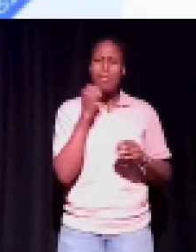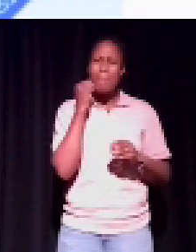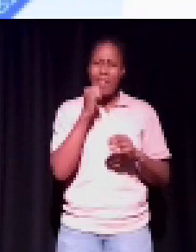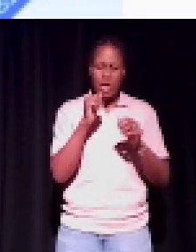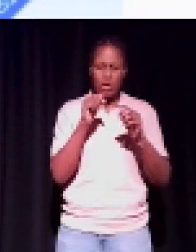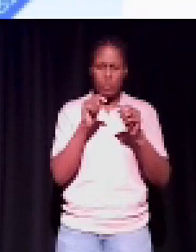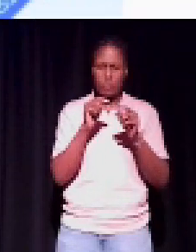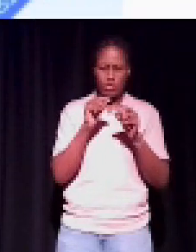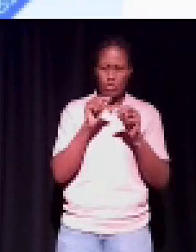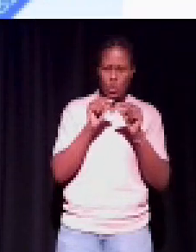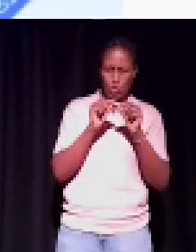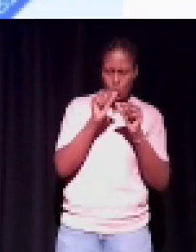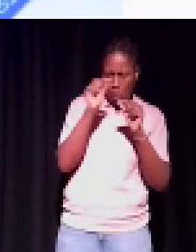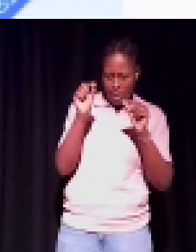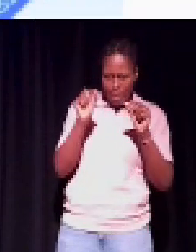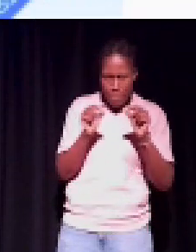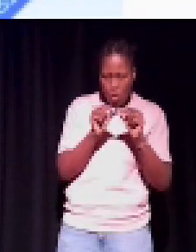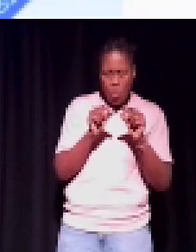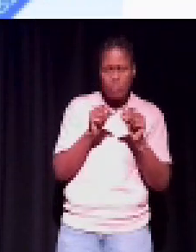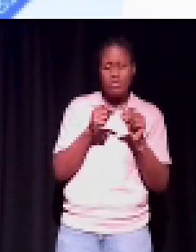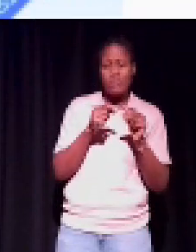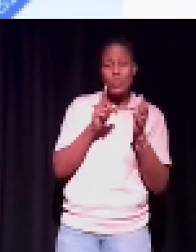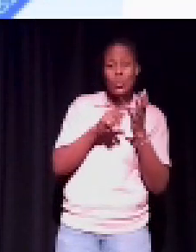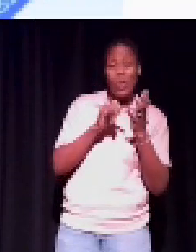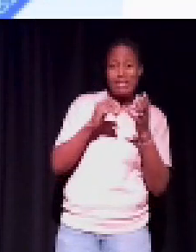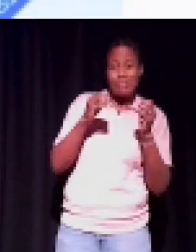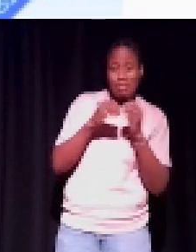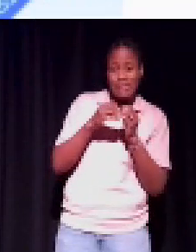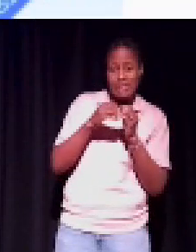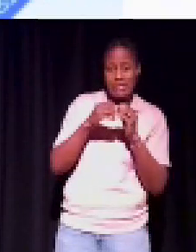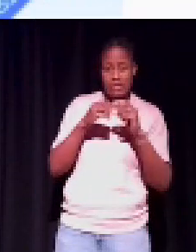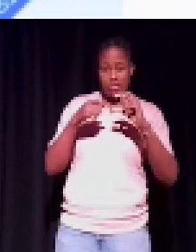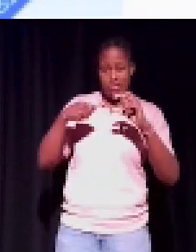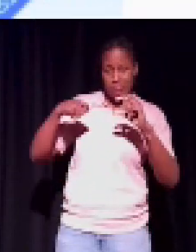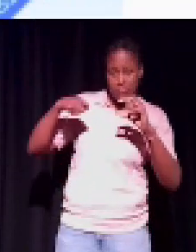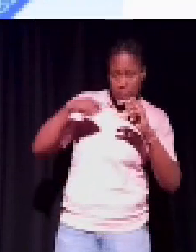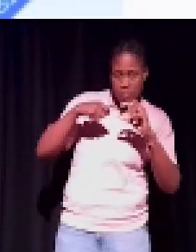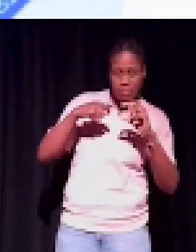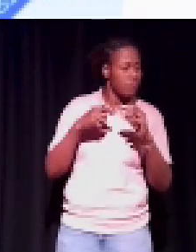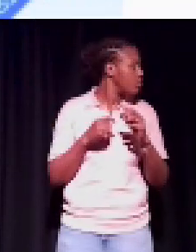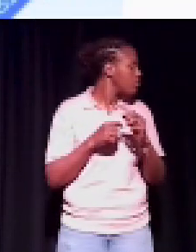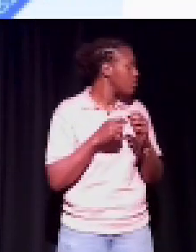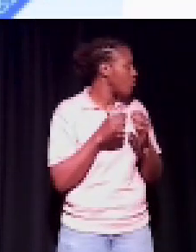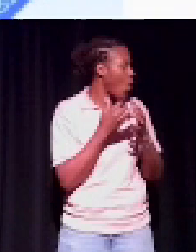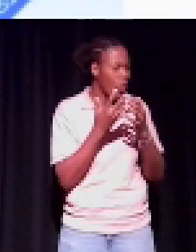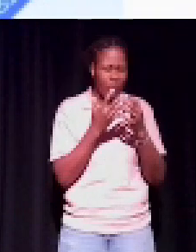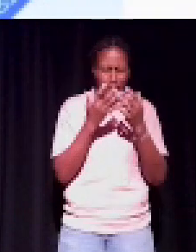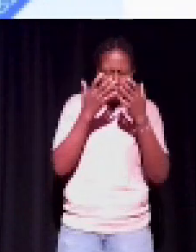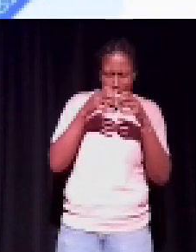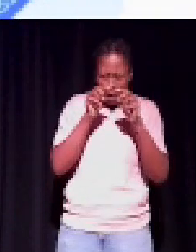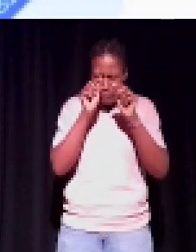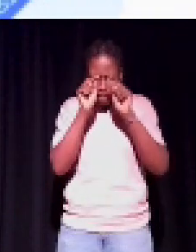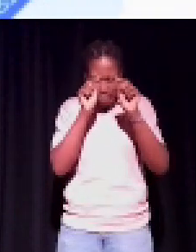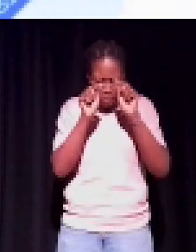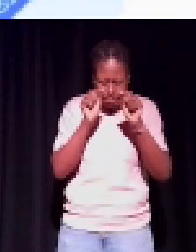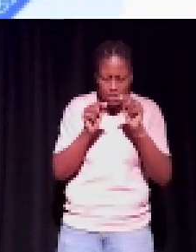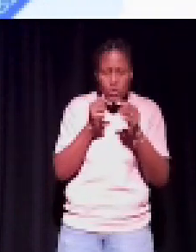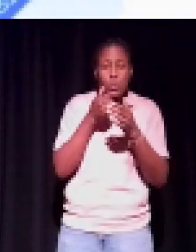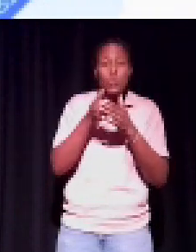board. It has a USB-C socket on it. It has like lots of little technical things going on. It's generally black and